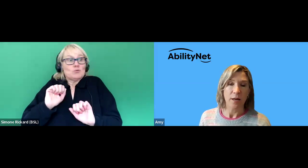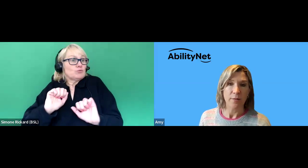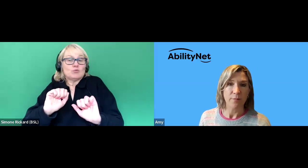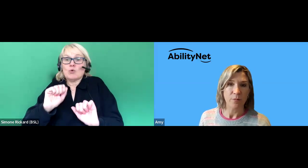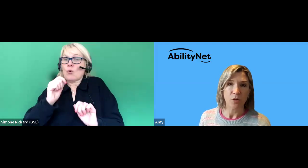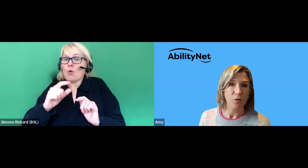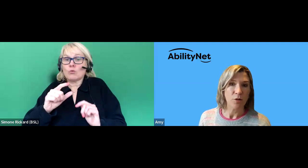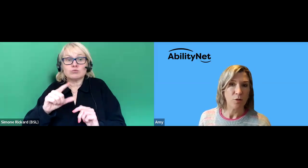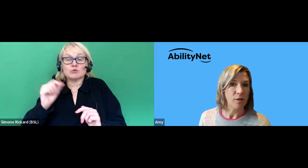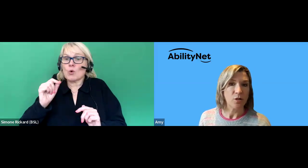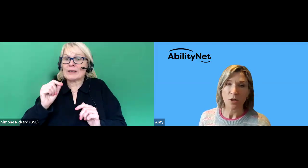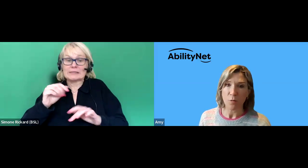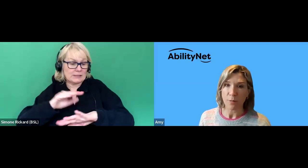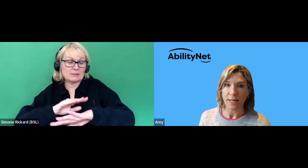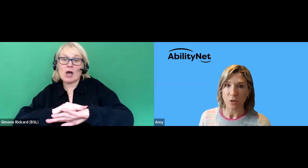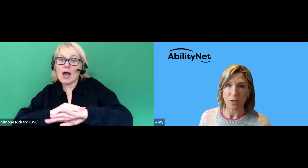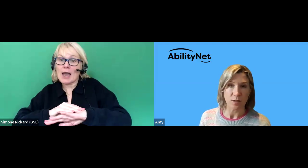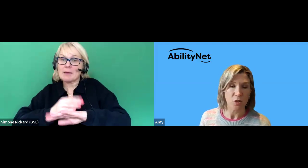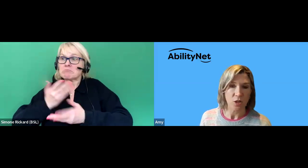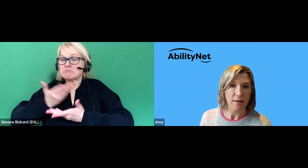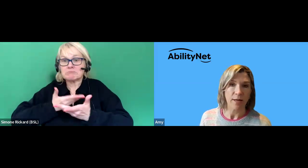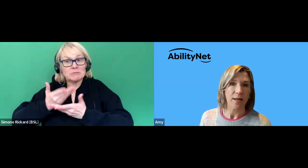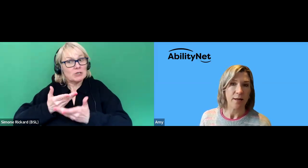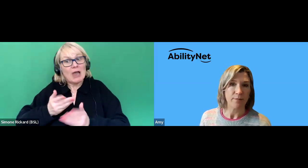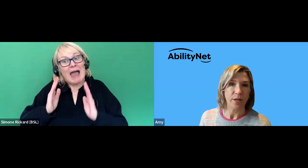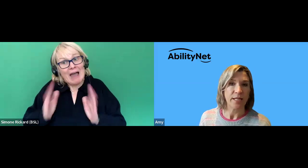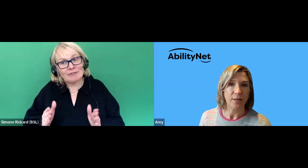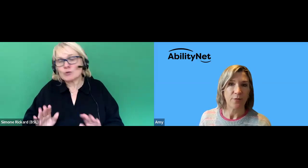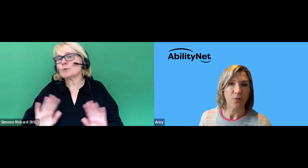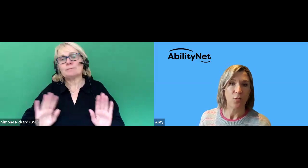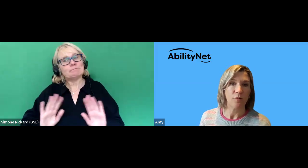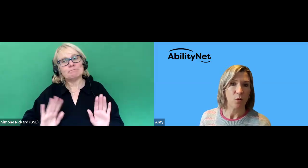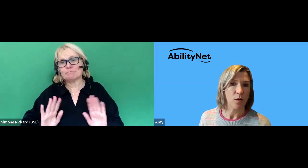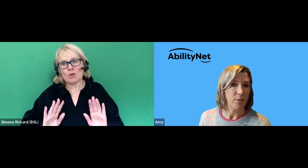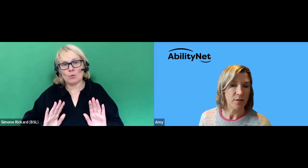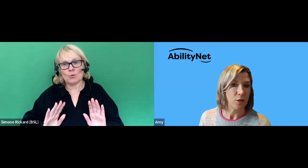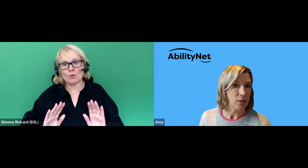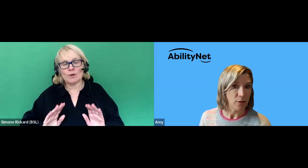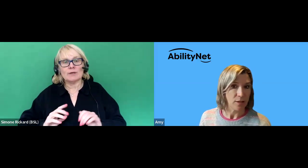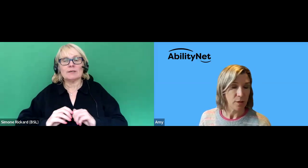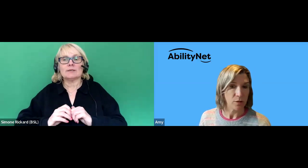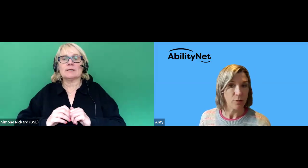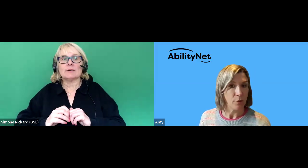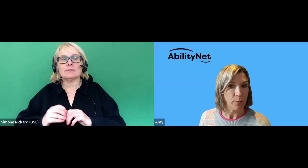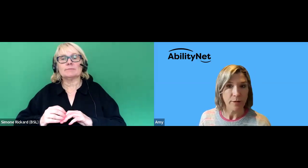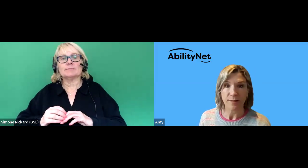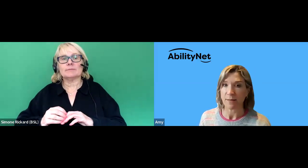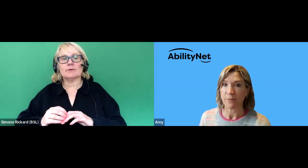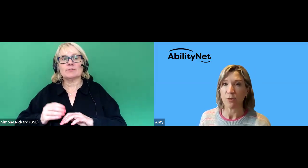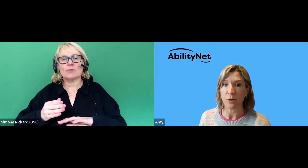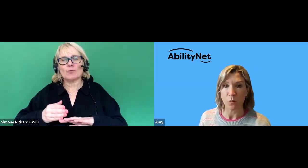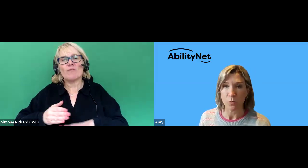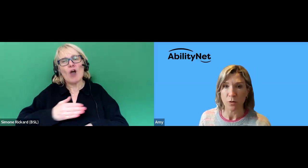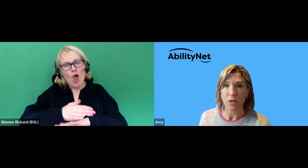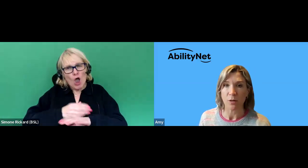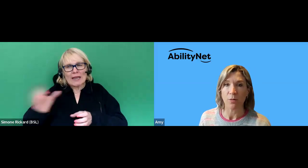conversation. You know, you're under no obligation to share a need for requirements early on in the recruitment